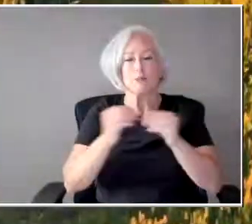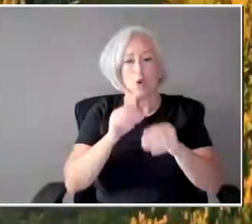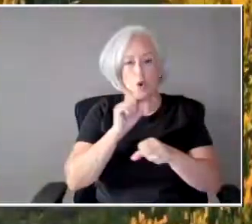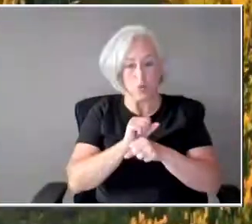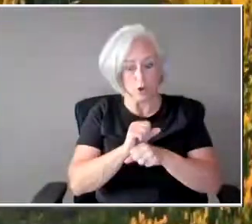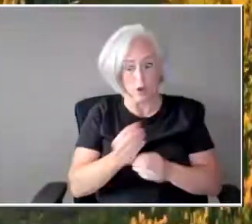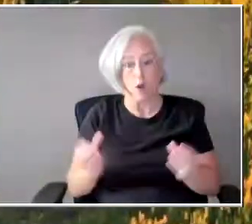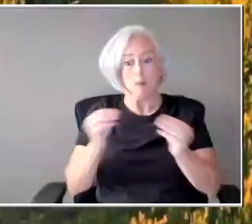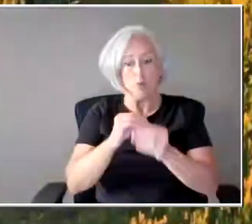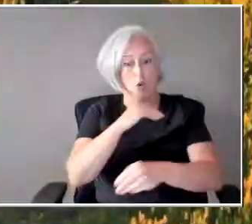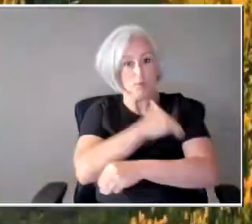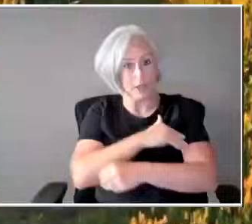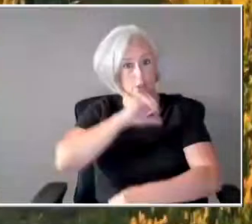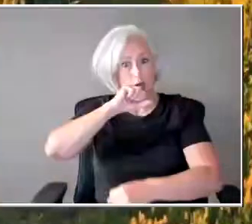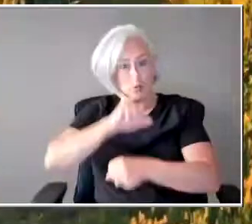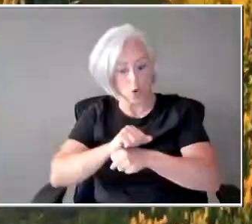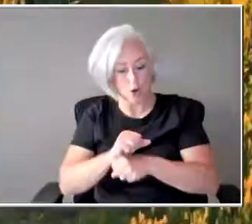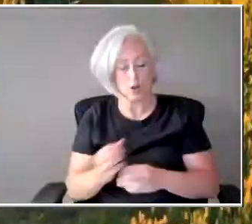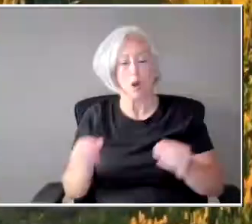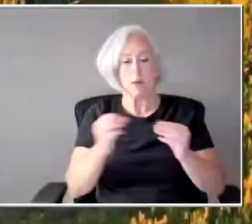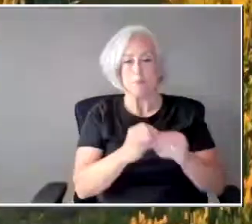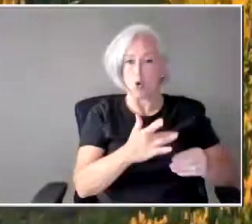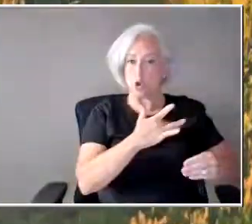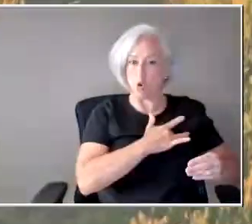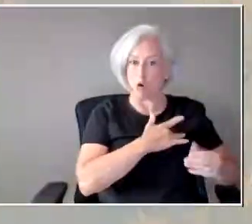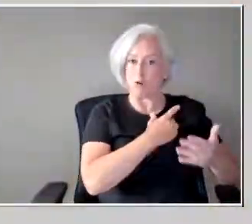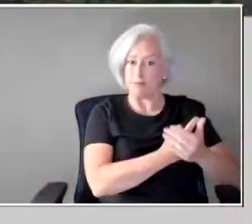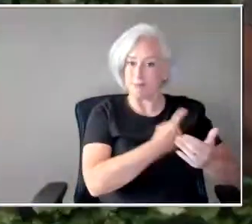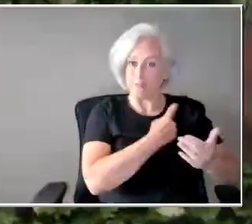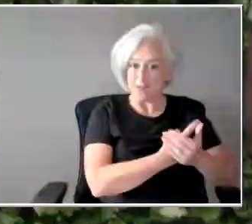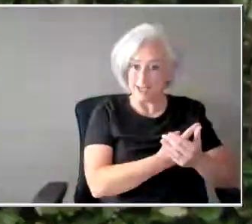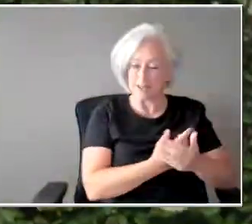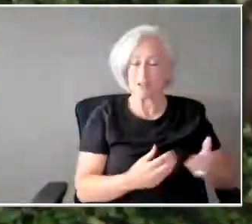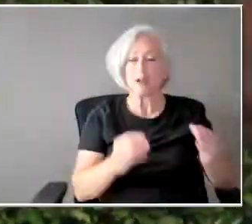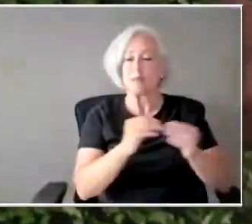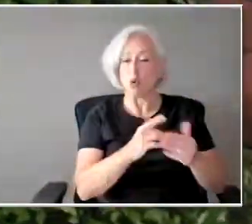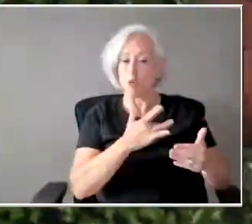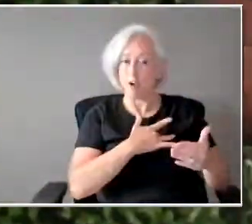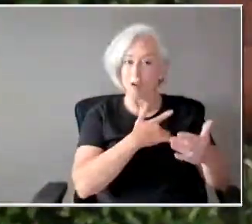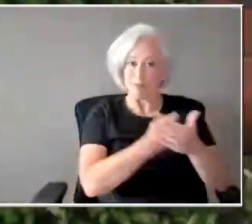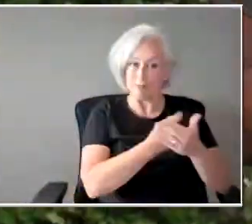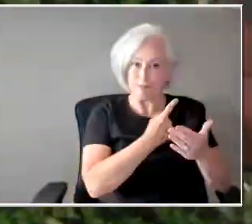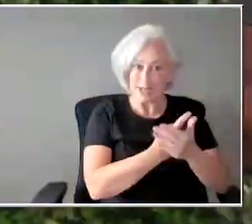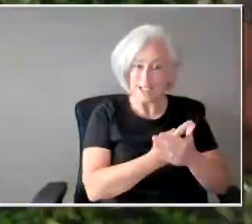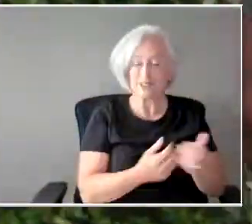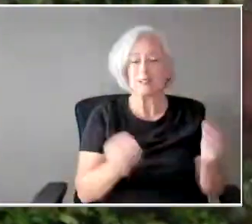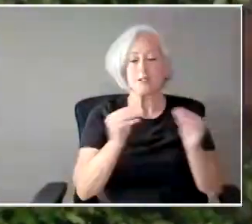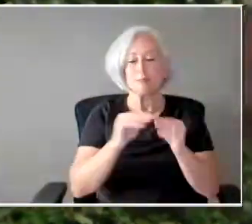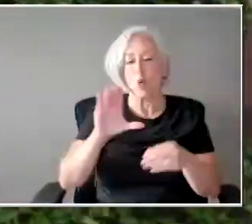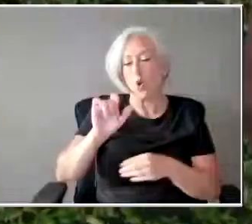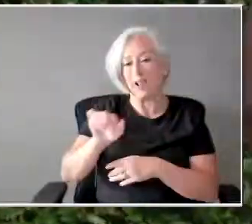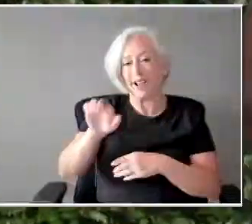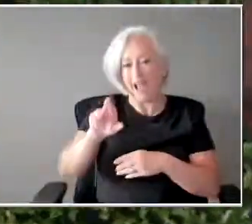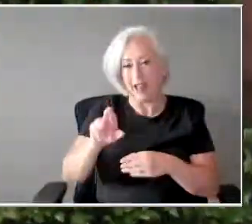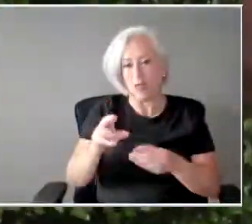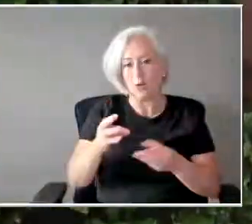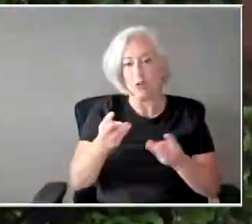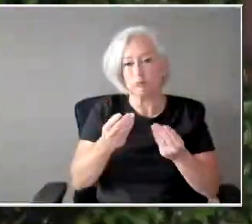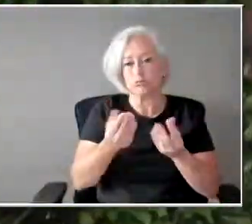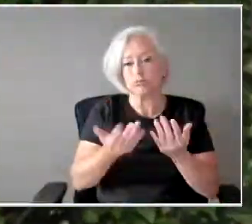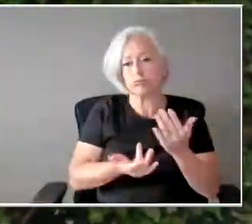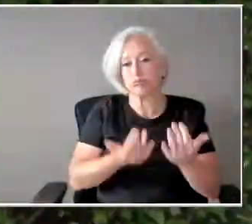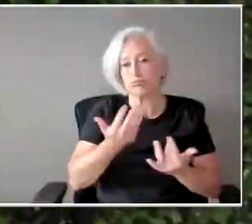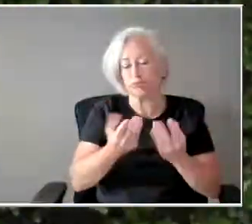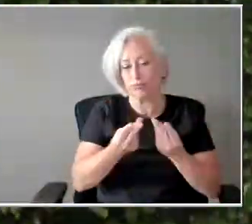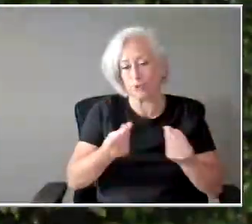faster your heart beats, the more calories you burn. Yeah, it's huge on the cardio, great on the muscle building. I think we should just stand here peacefully